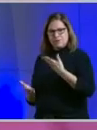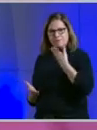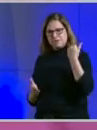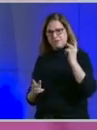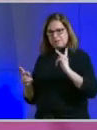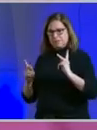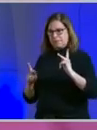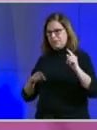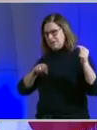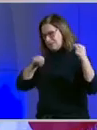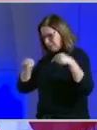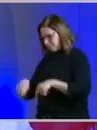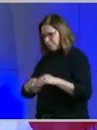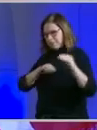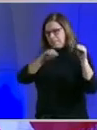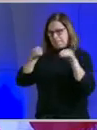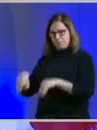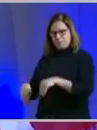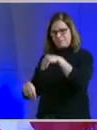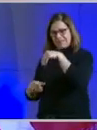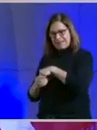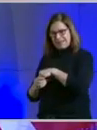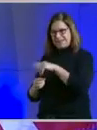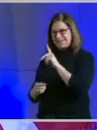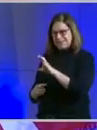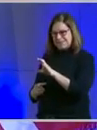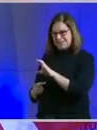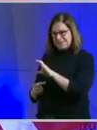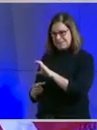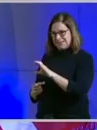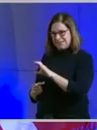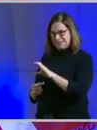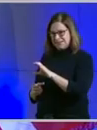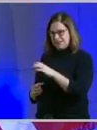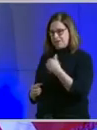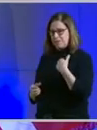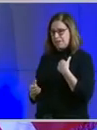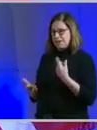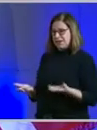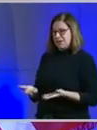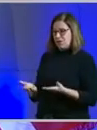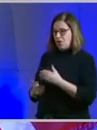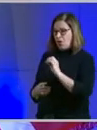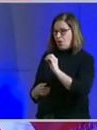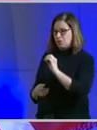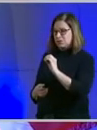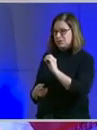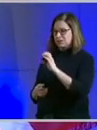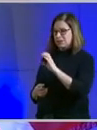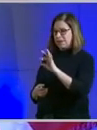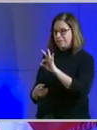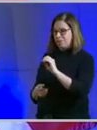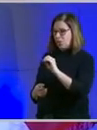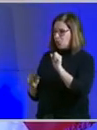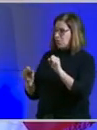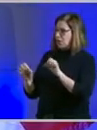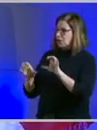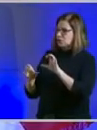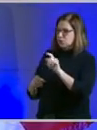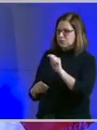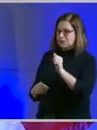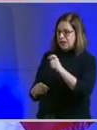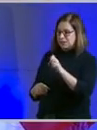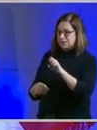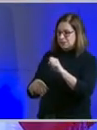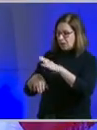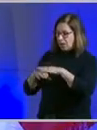I'll talk about my area of the OCFO, where you can do your taxes online. People demand a higher quality of service than they ever